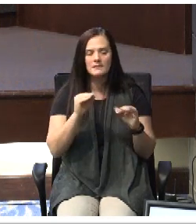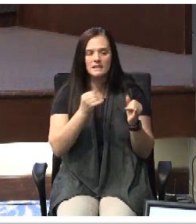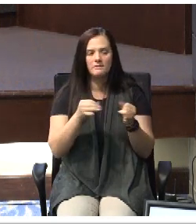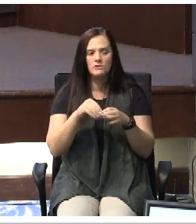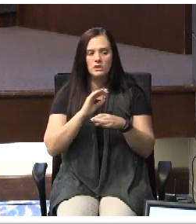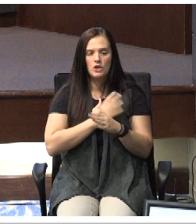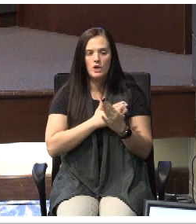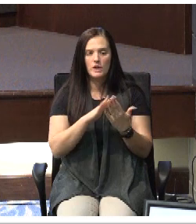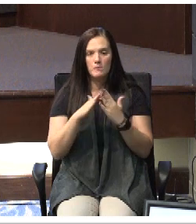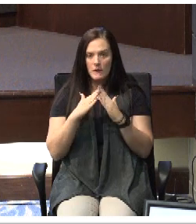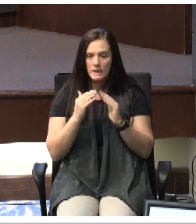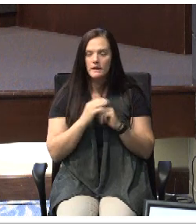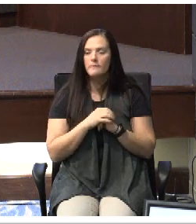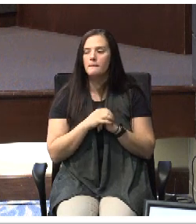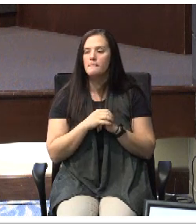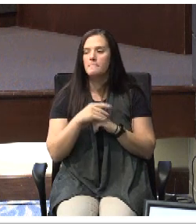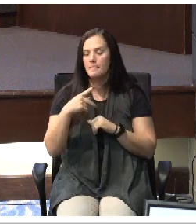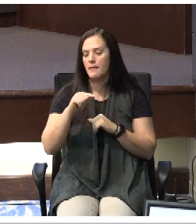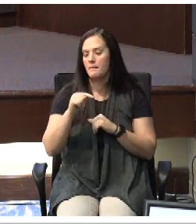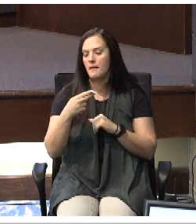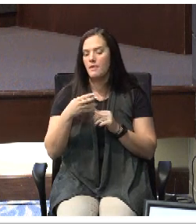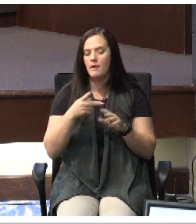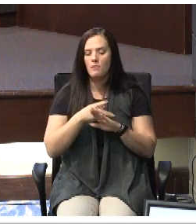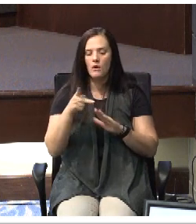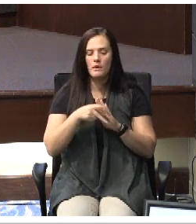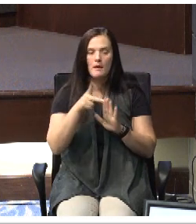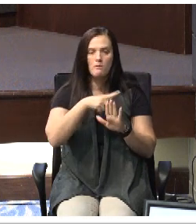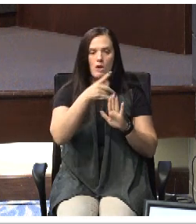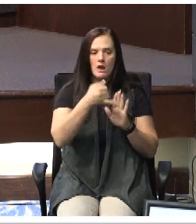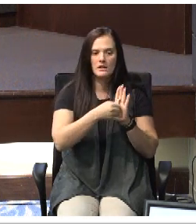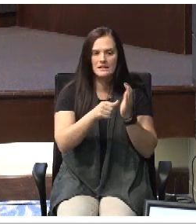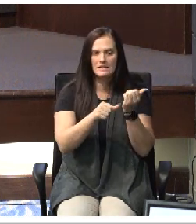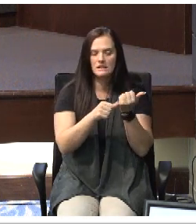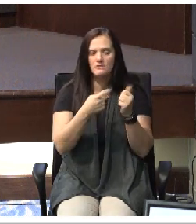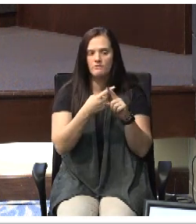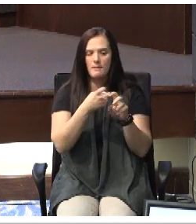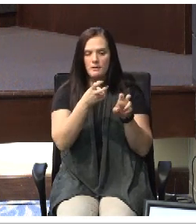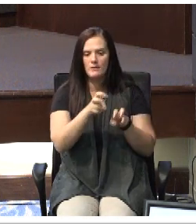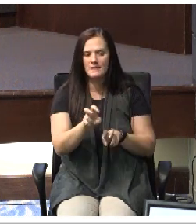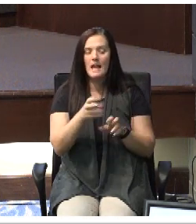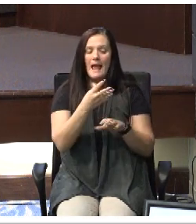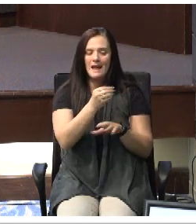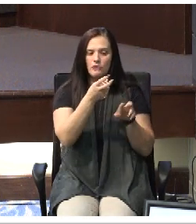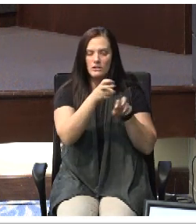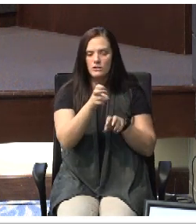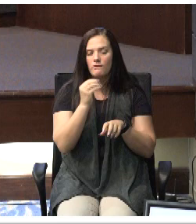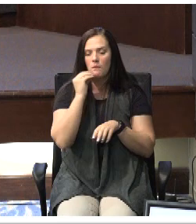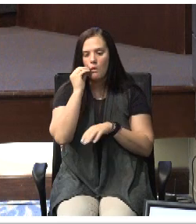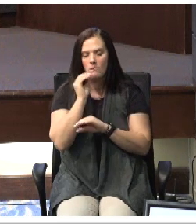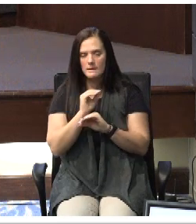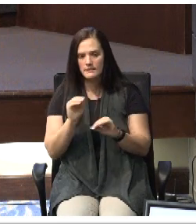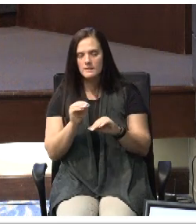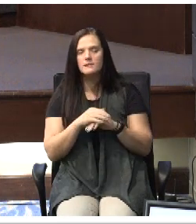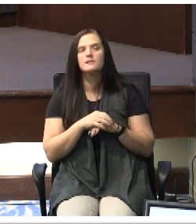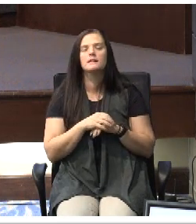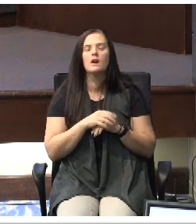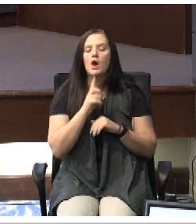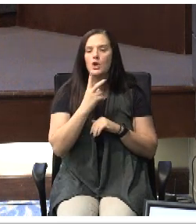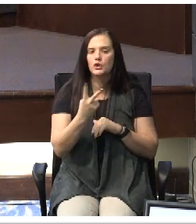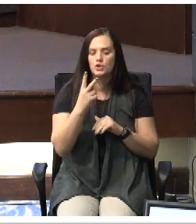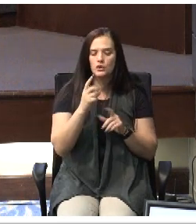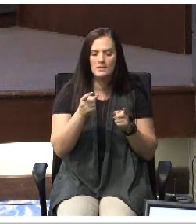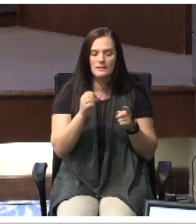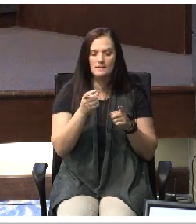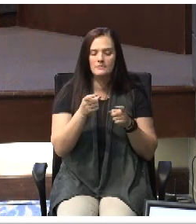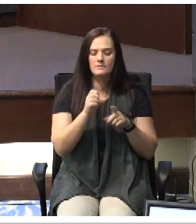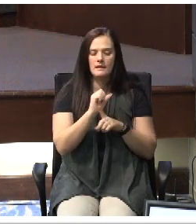community. The PATH program, or the Project for the Assistance from Transition from Homelessness, are 2 case